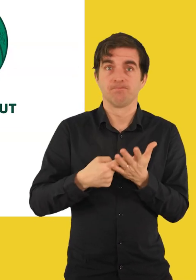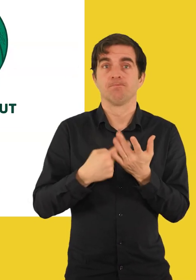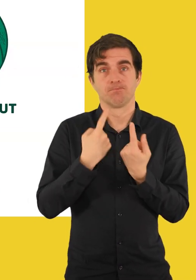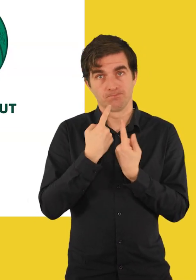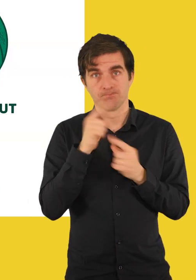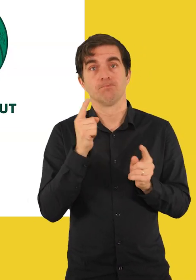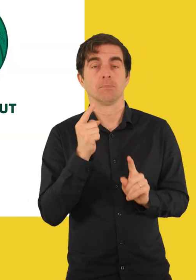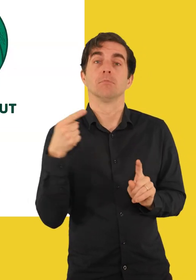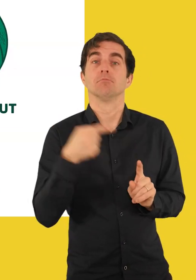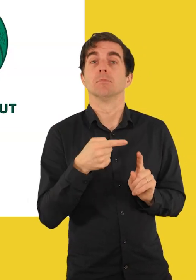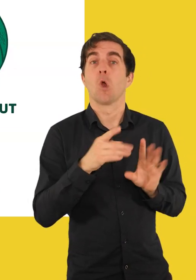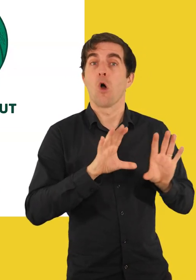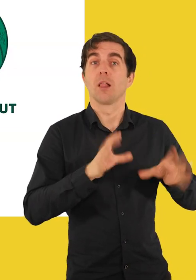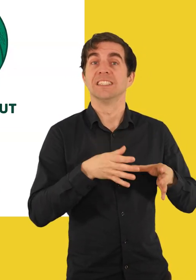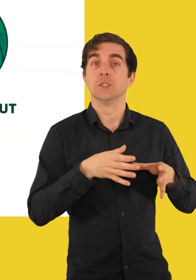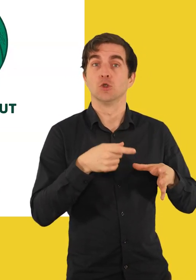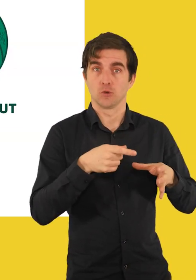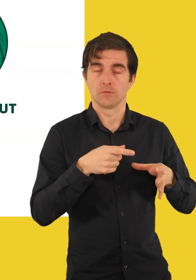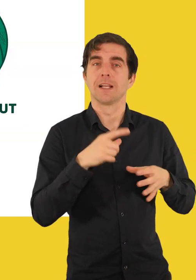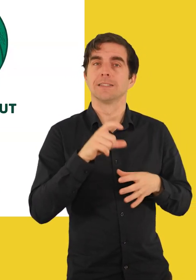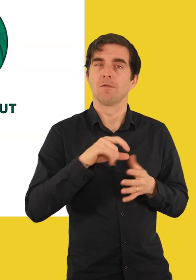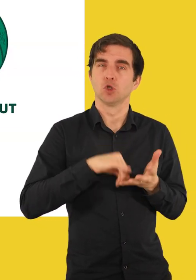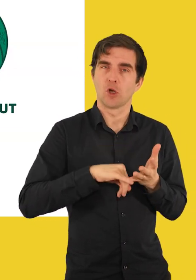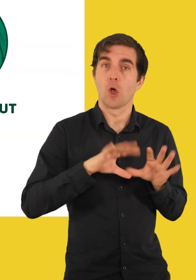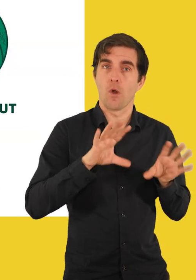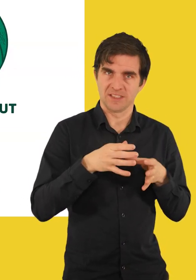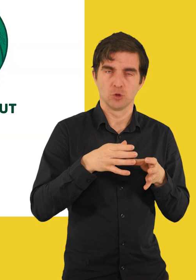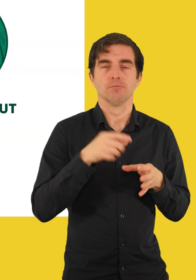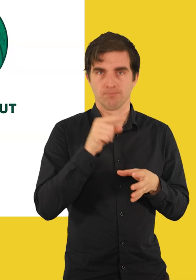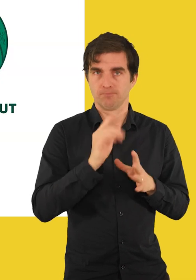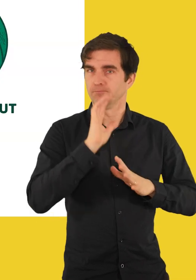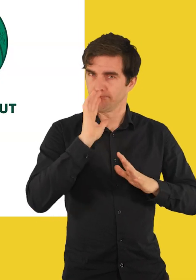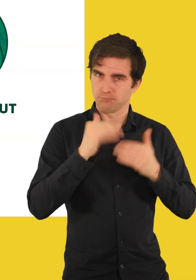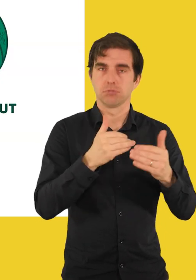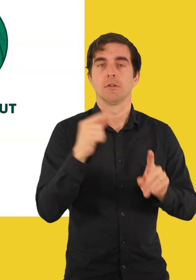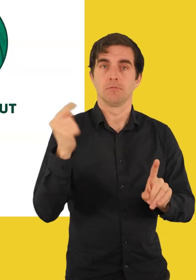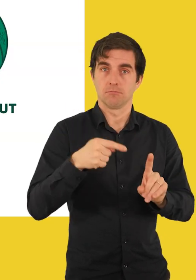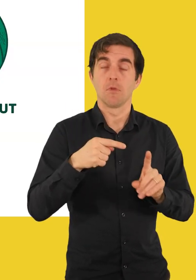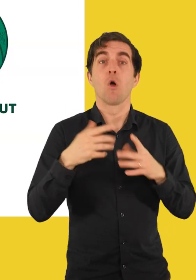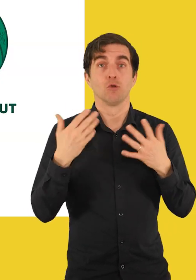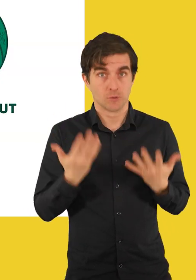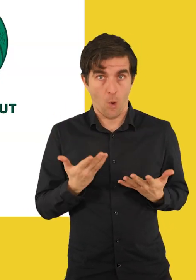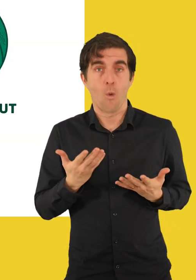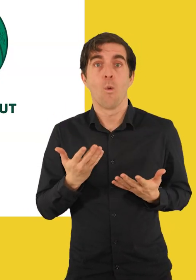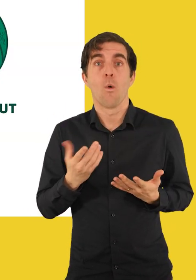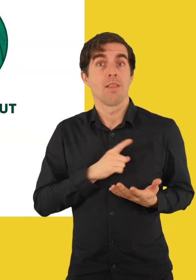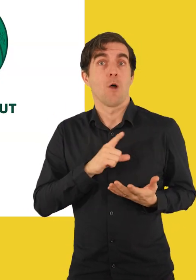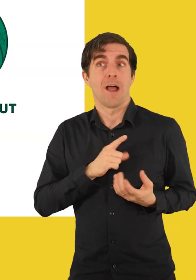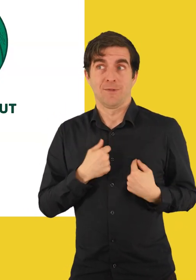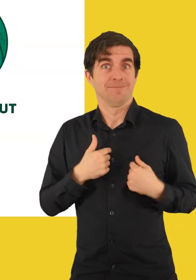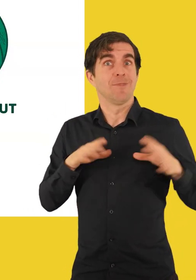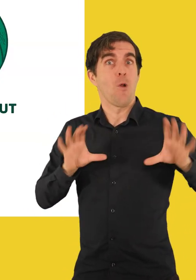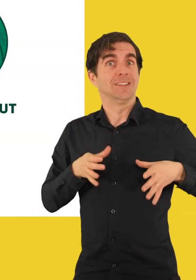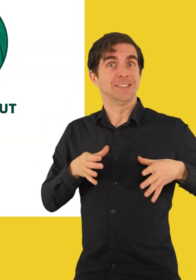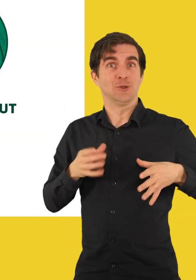to mandate an organization, civil society organization, in order to do that. So